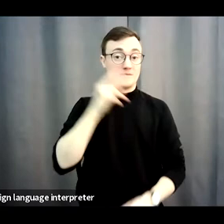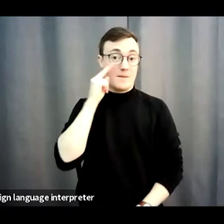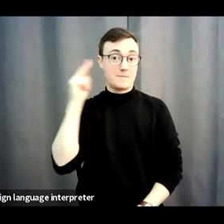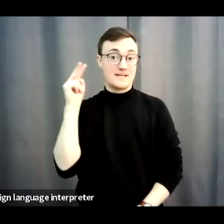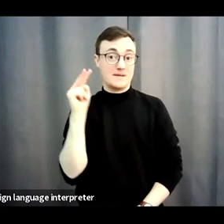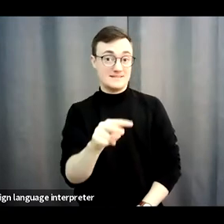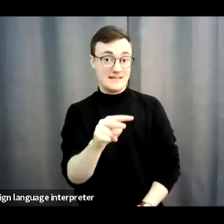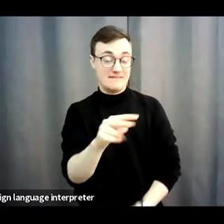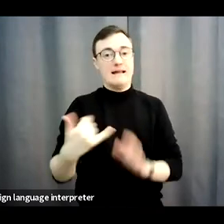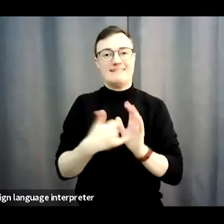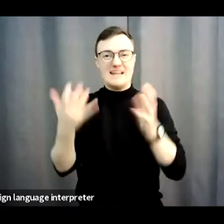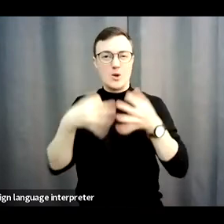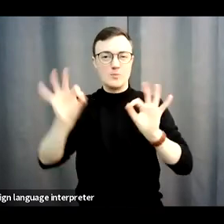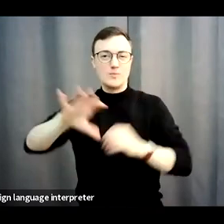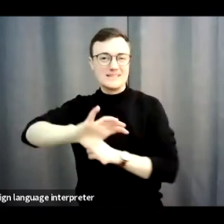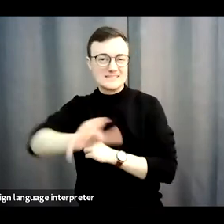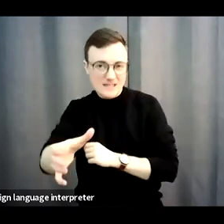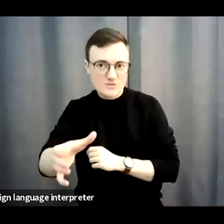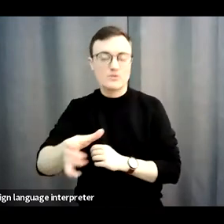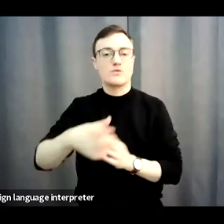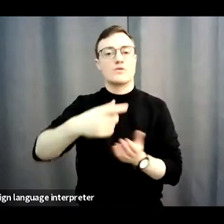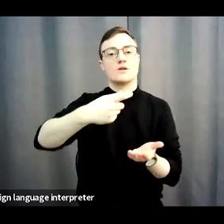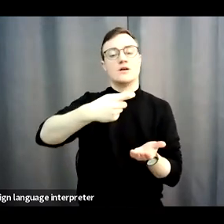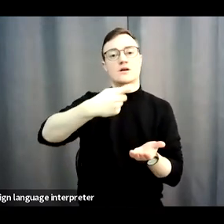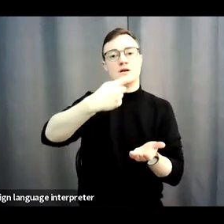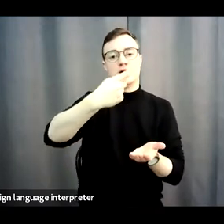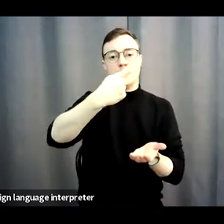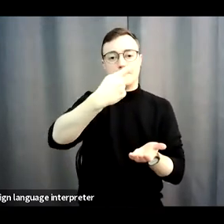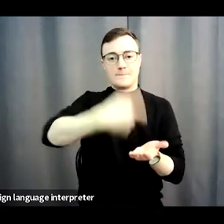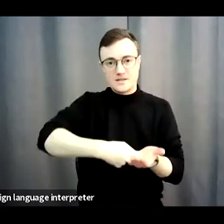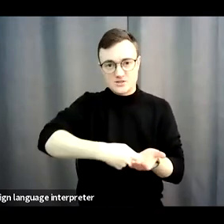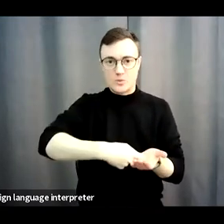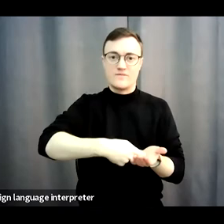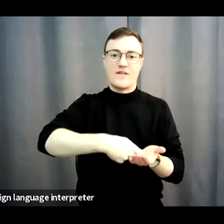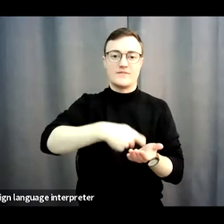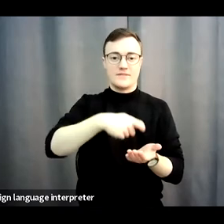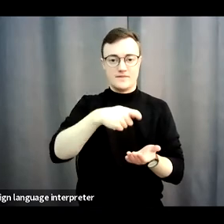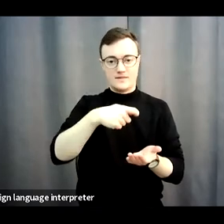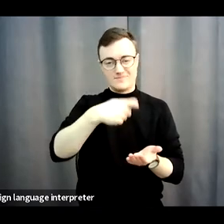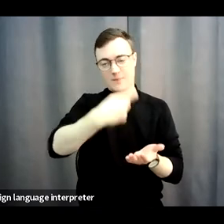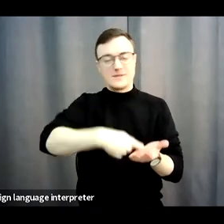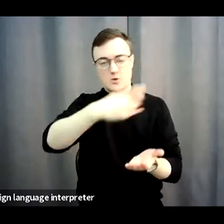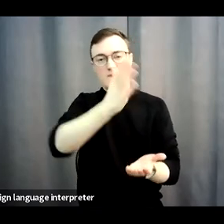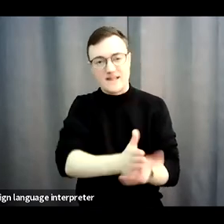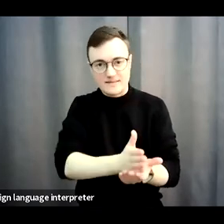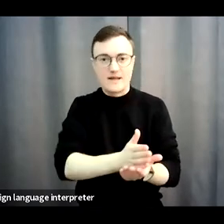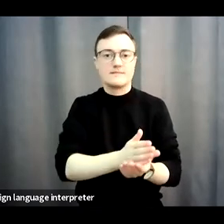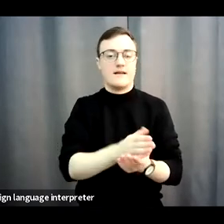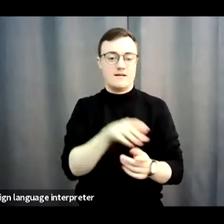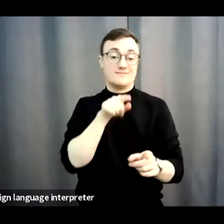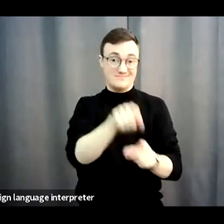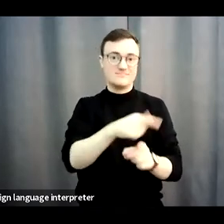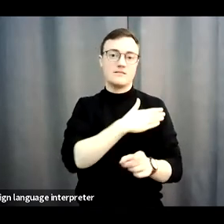of public sector decision-making, are all examples of measures that focus on the twin goals